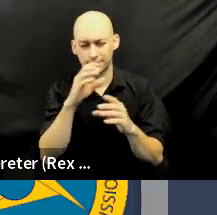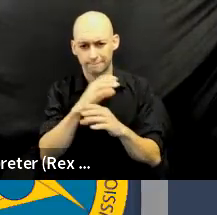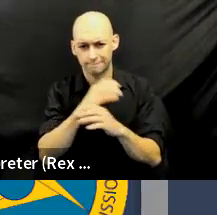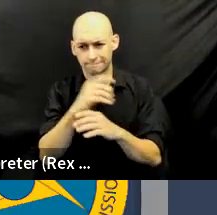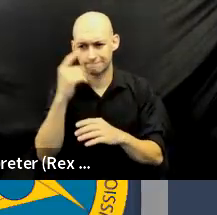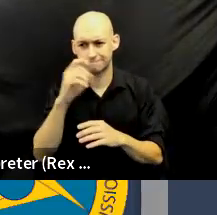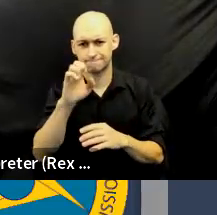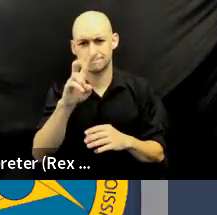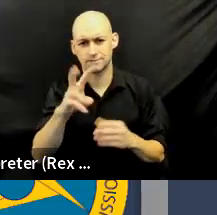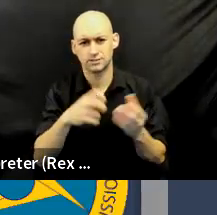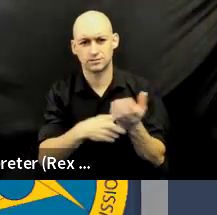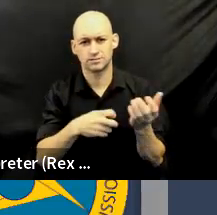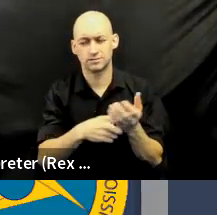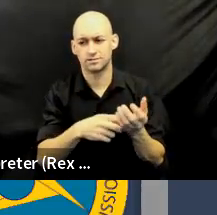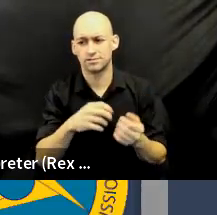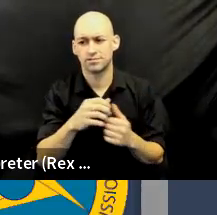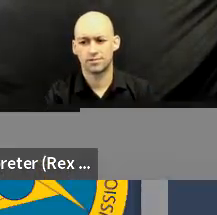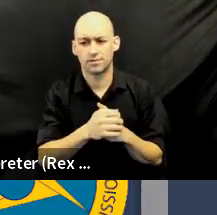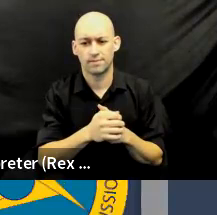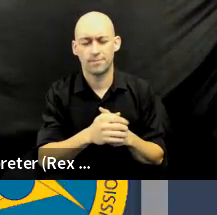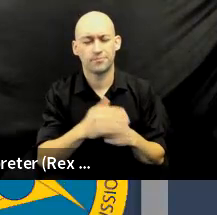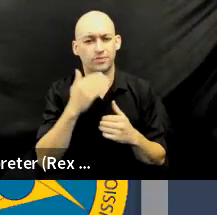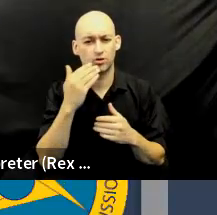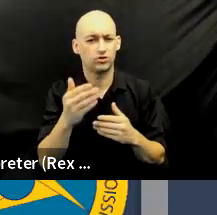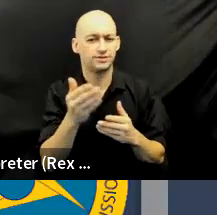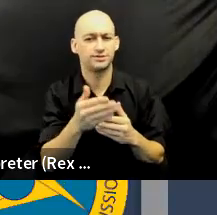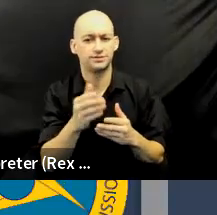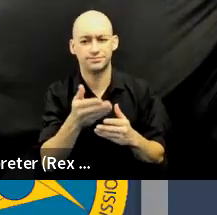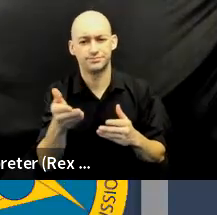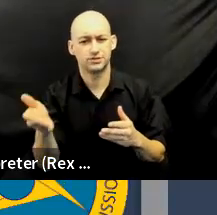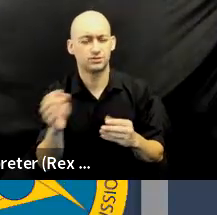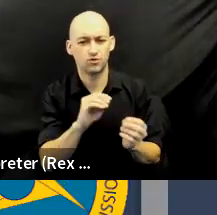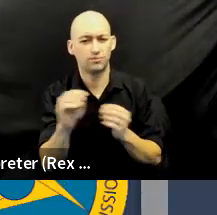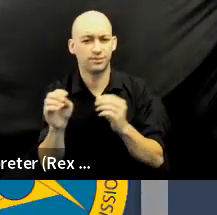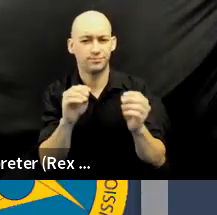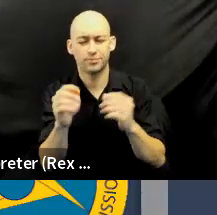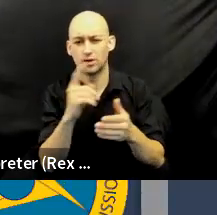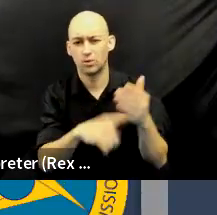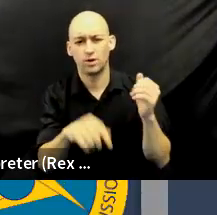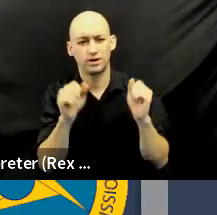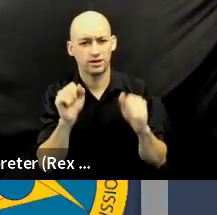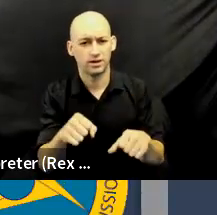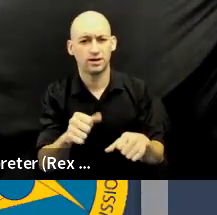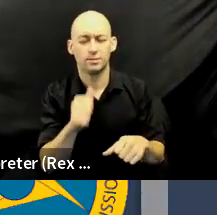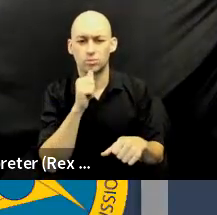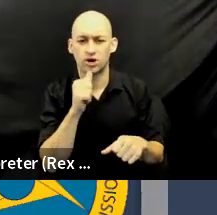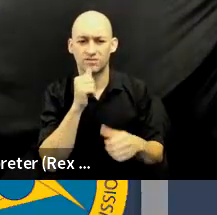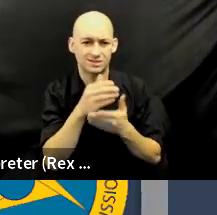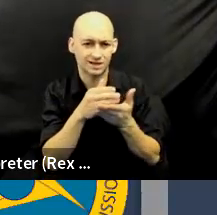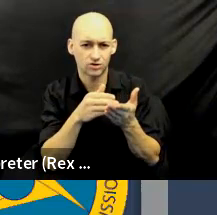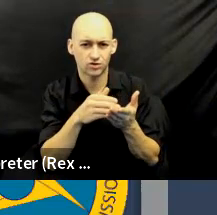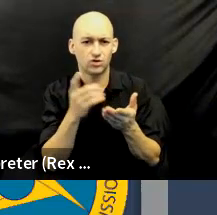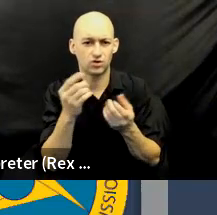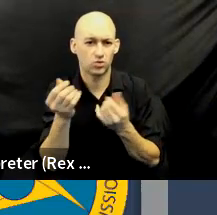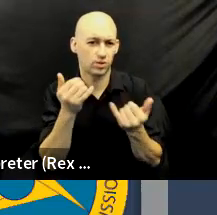EV charging of goods movement, what could the private sector be doing